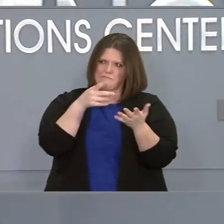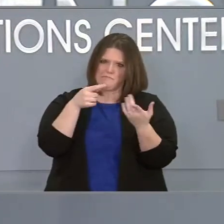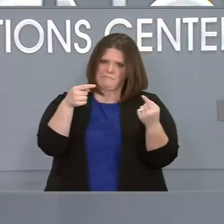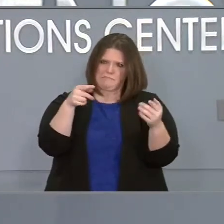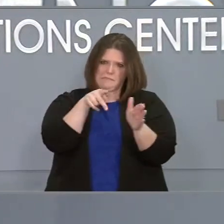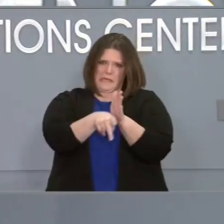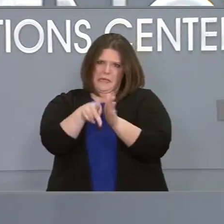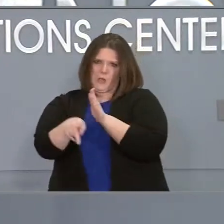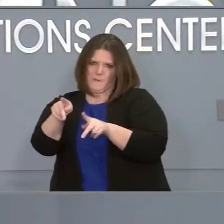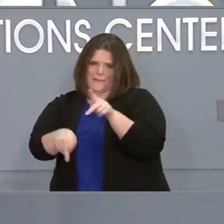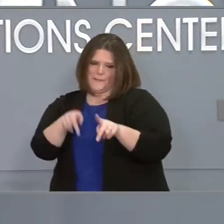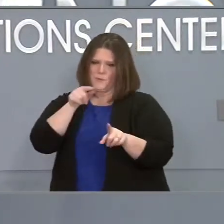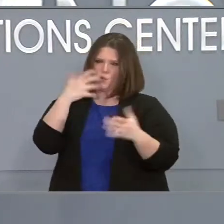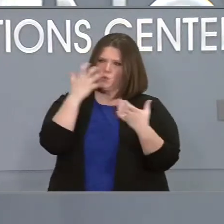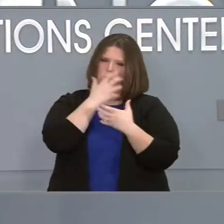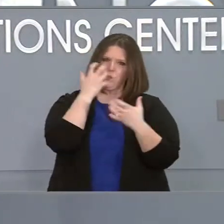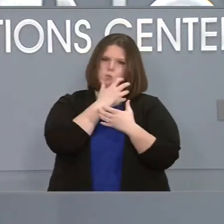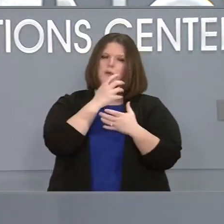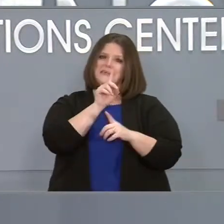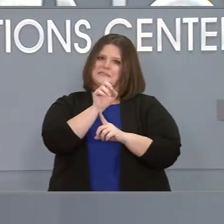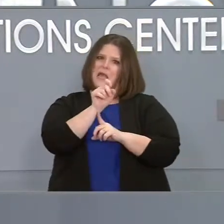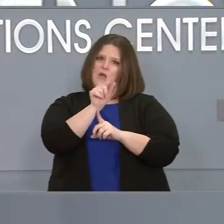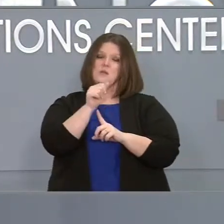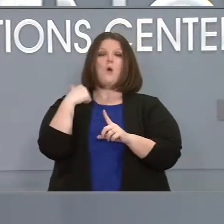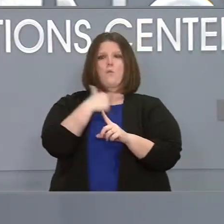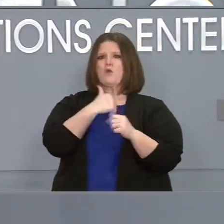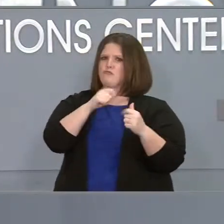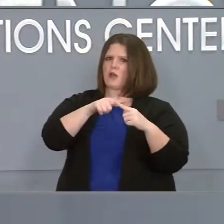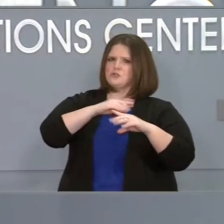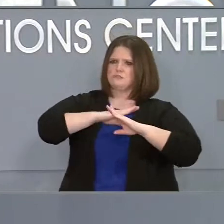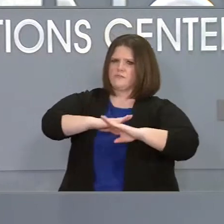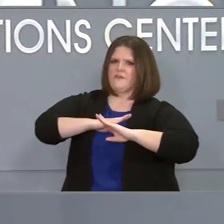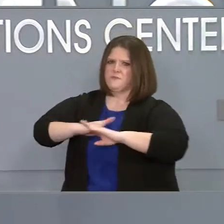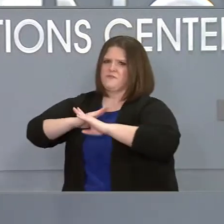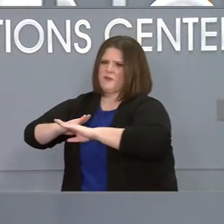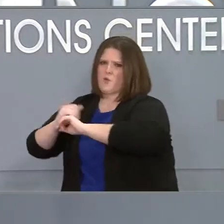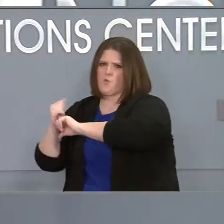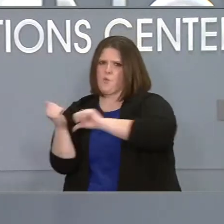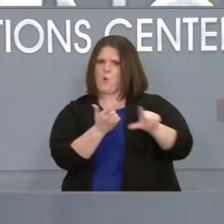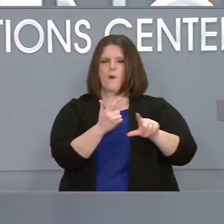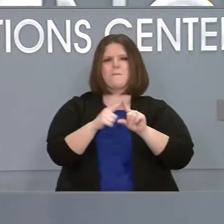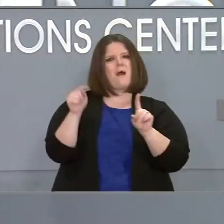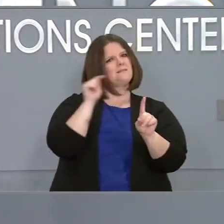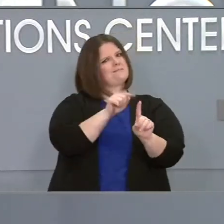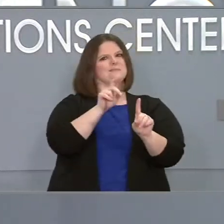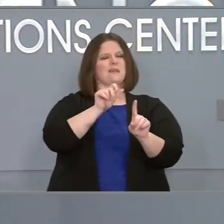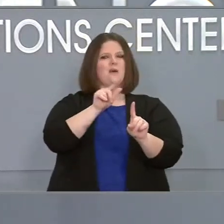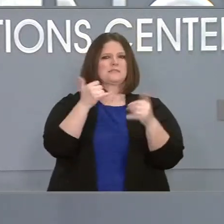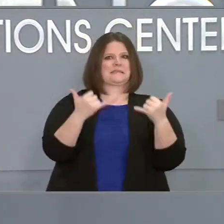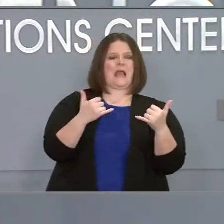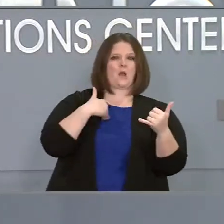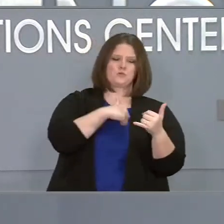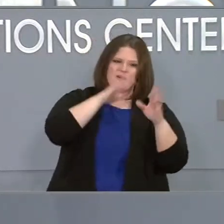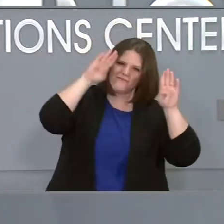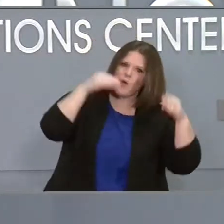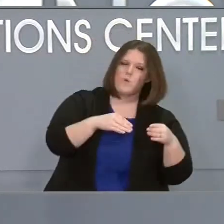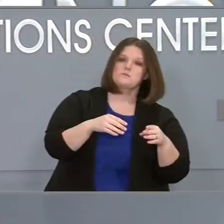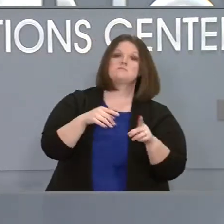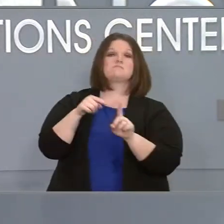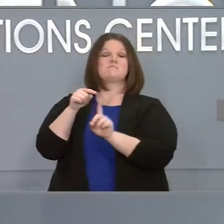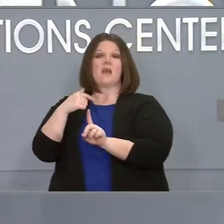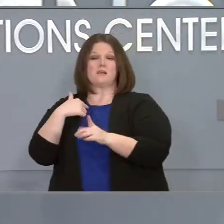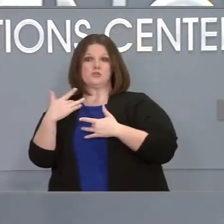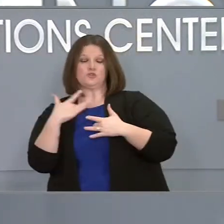fighting on all fronts, but Delta is what is here now. And what worries me about Omicron is we know it is even more contagious than this